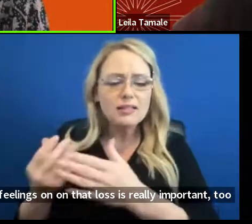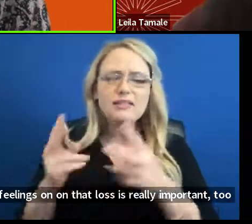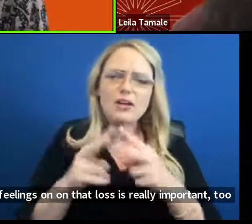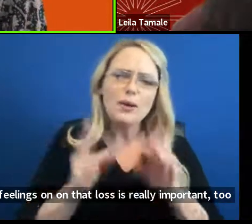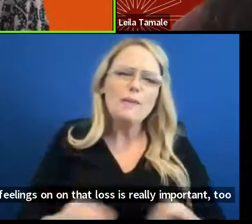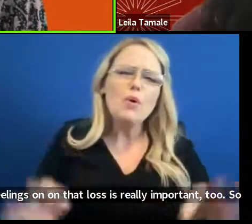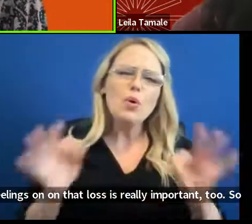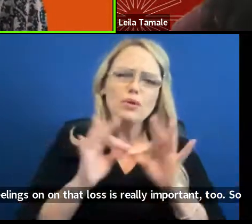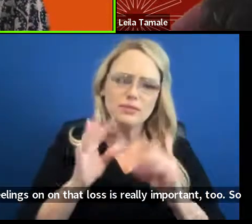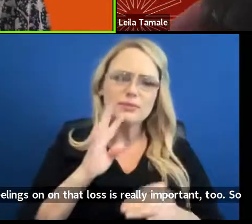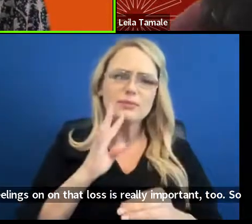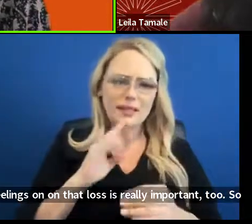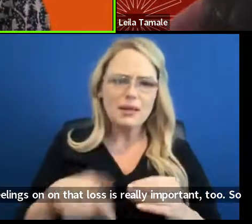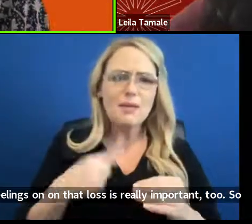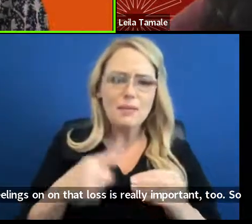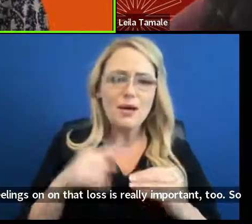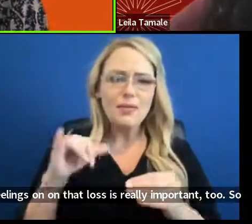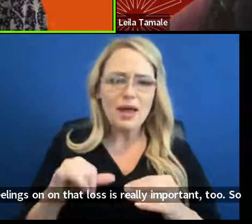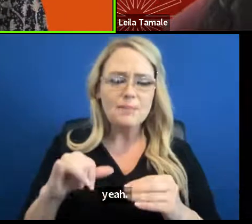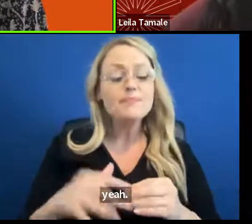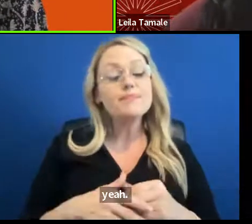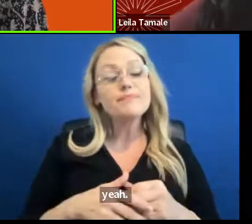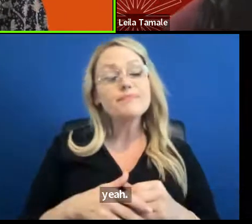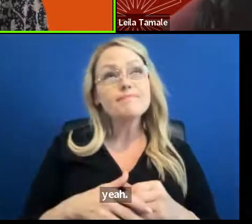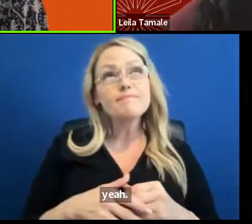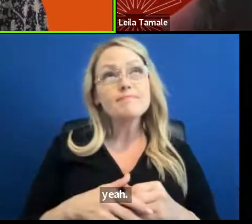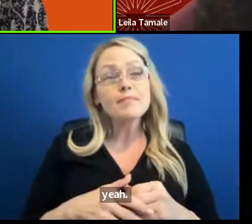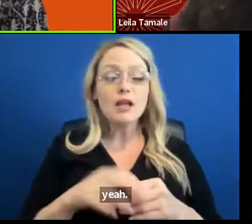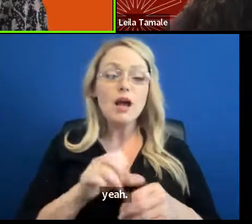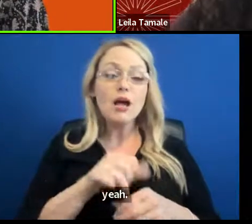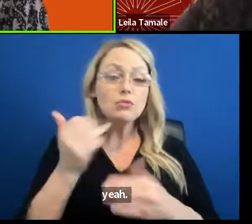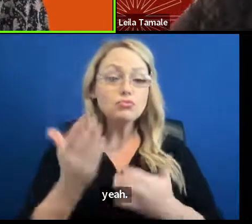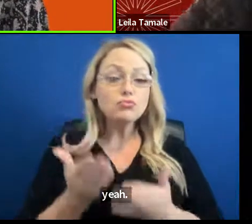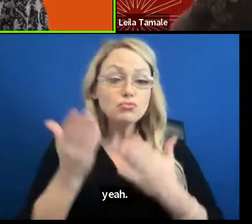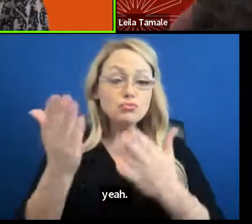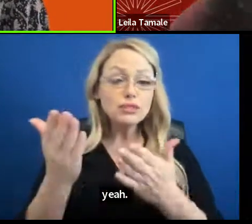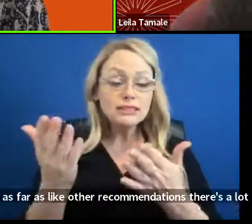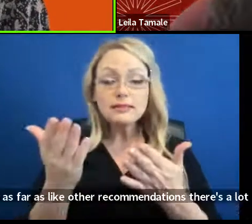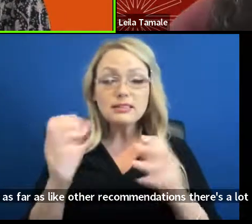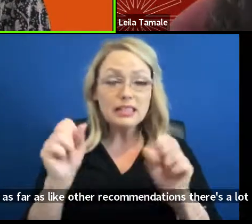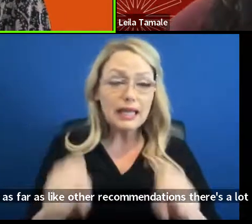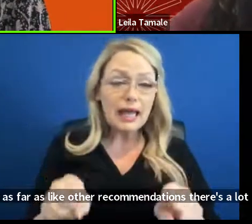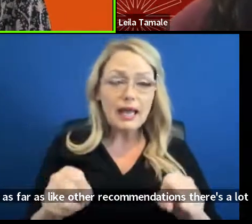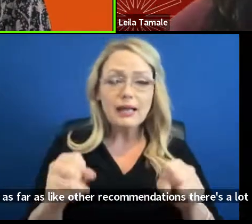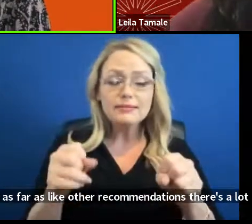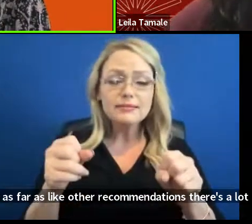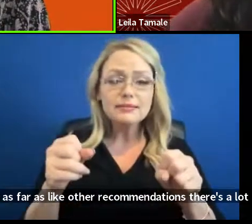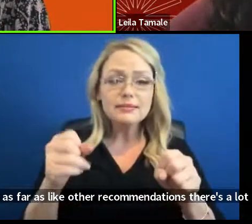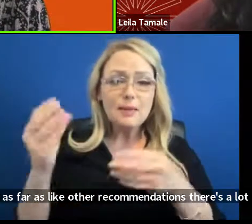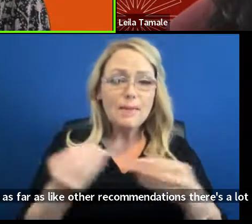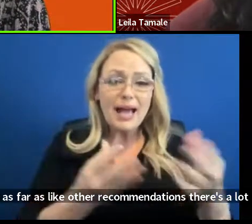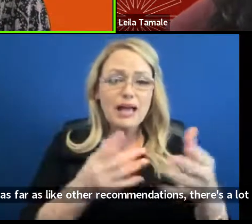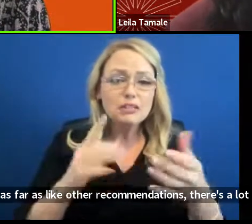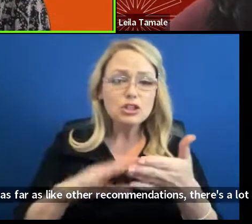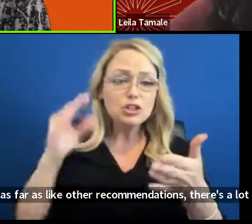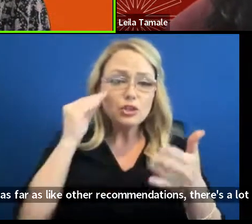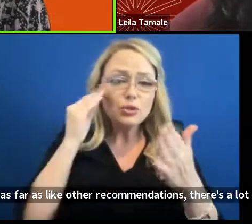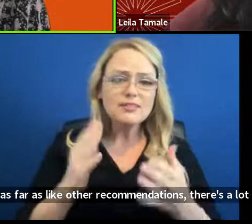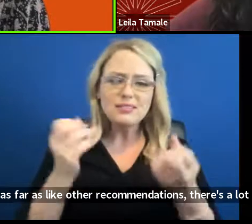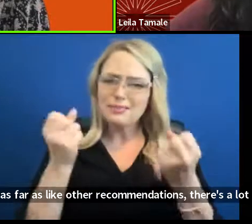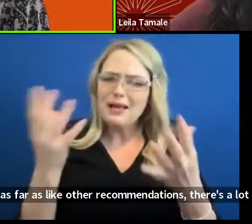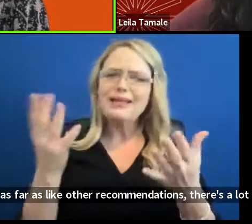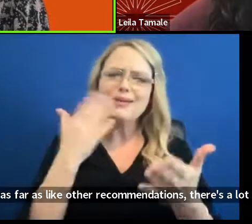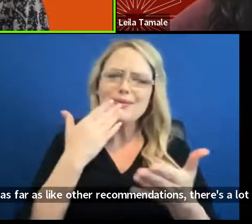but as far as like other recommendations, there's a lot of really good scholarly work out there on Pacific